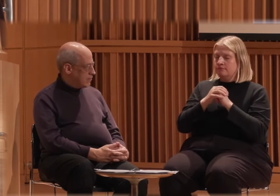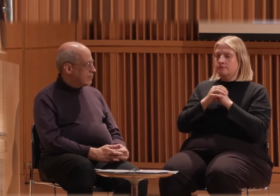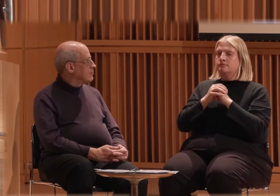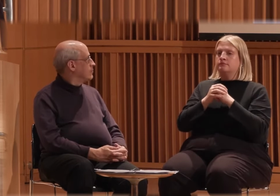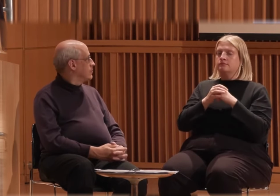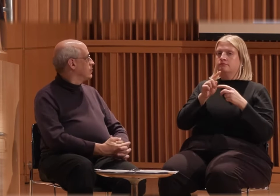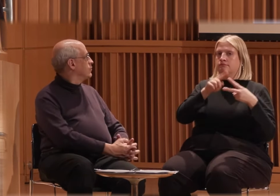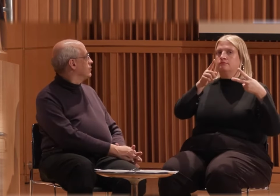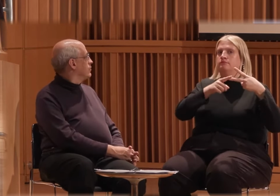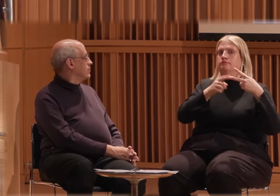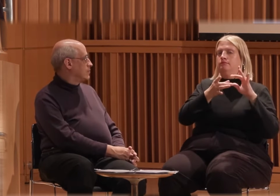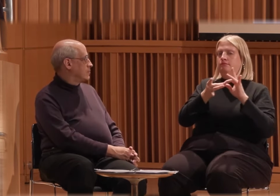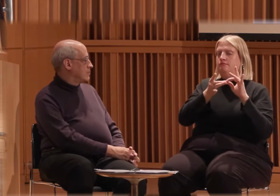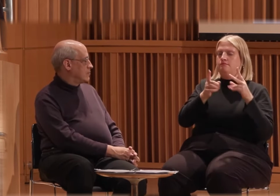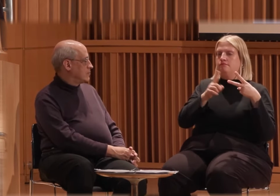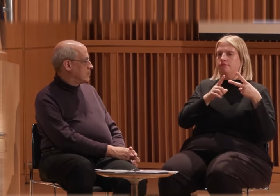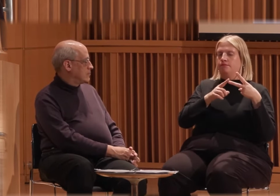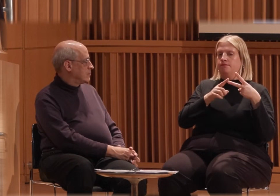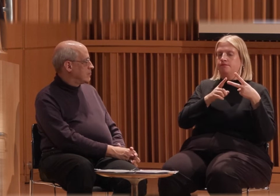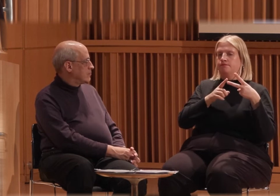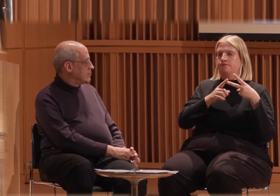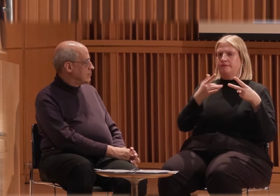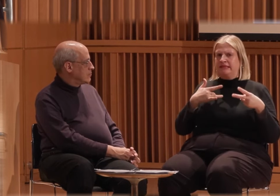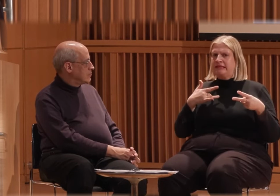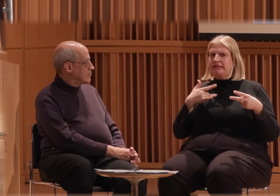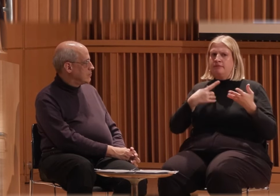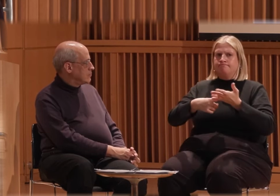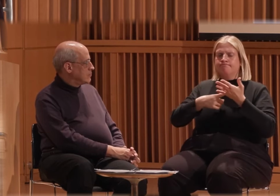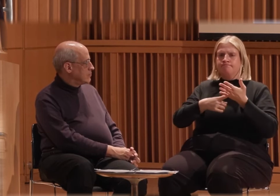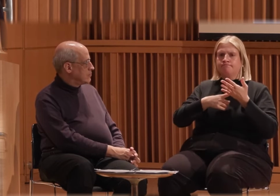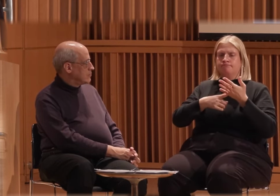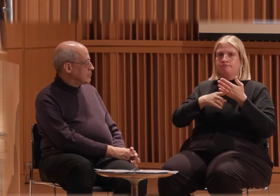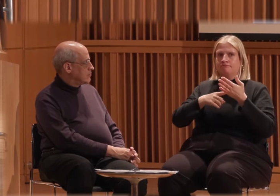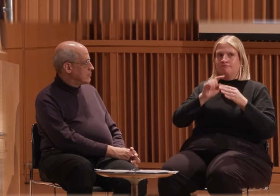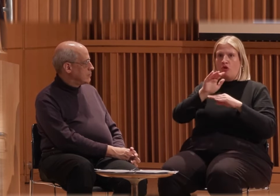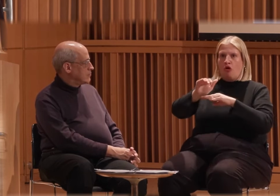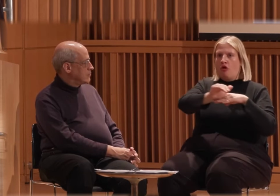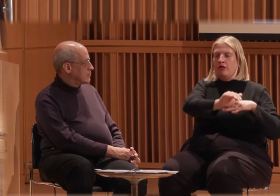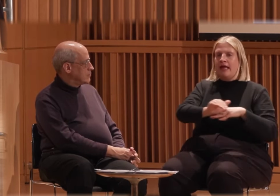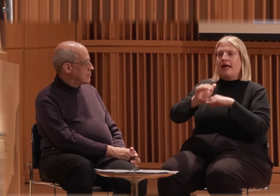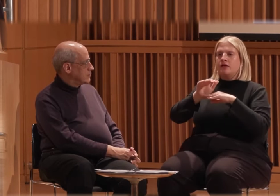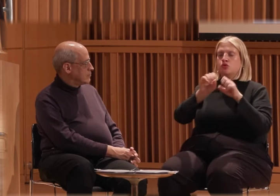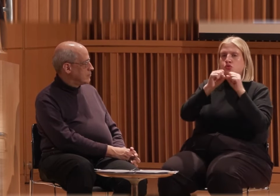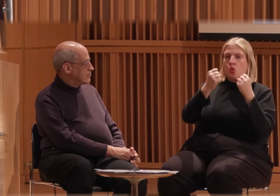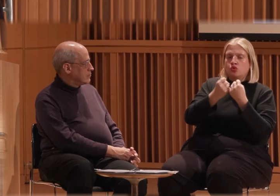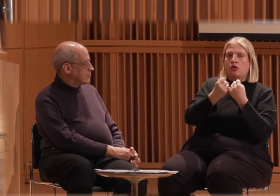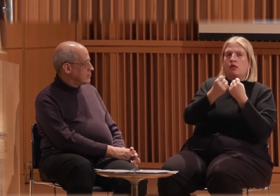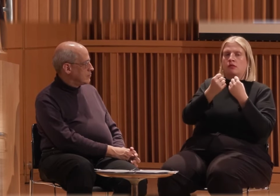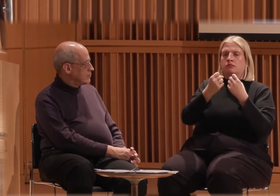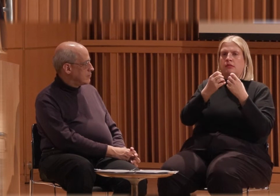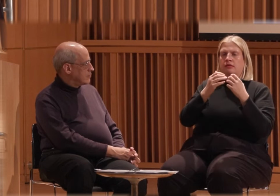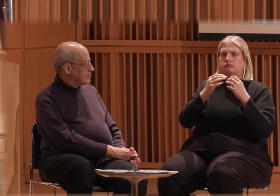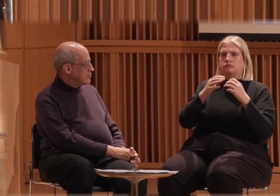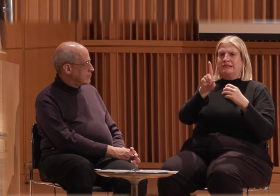relatedly, the notion that we've been talking about all night about sort of social and demographic determinants of health,